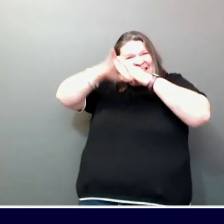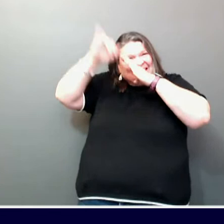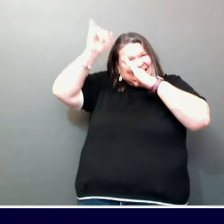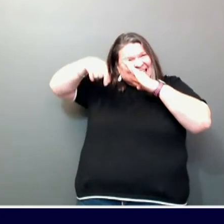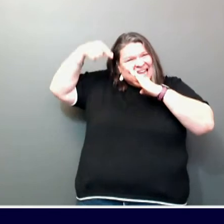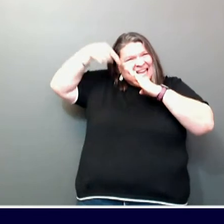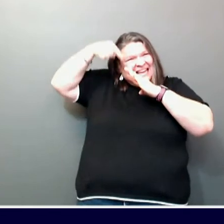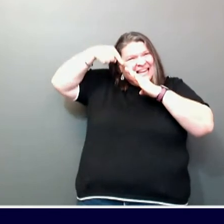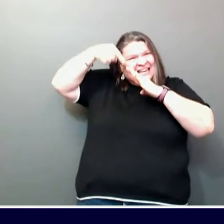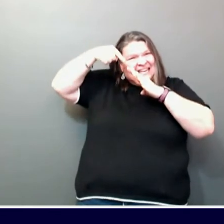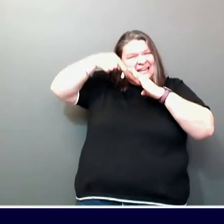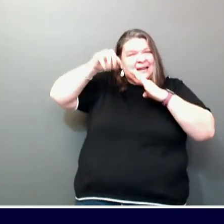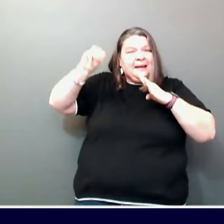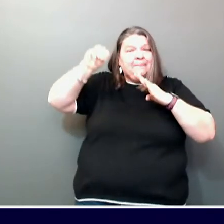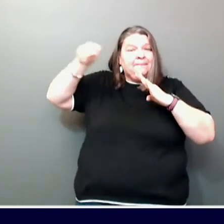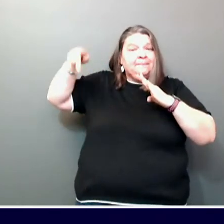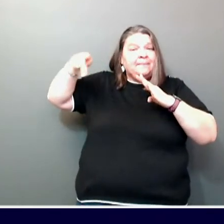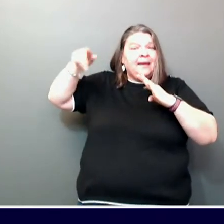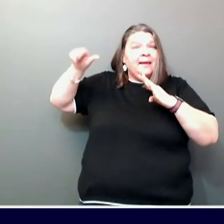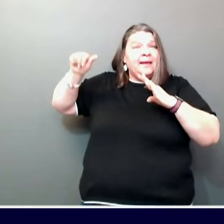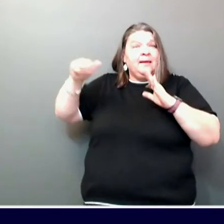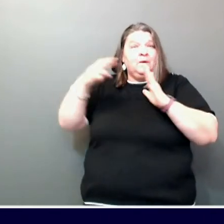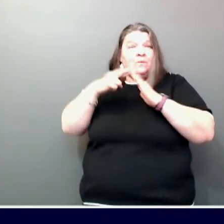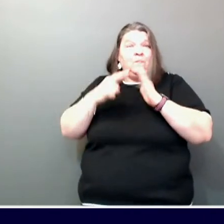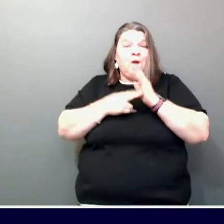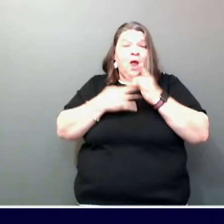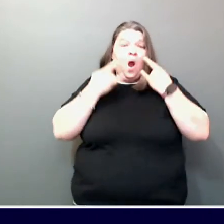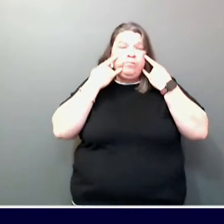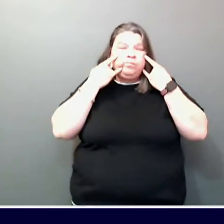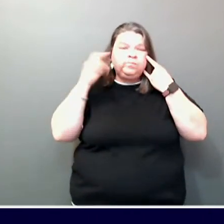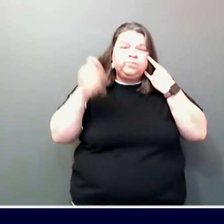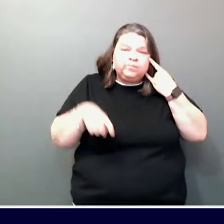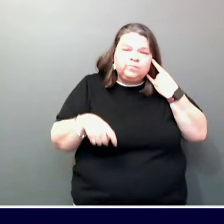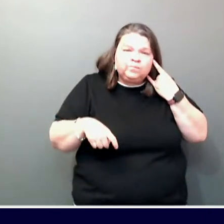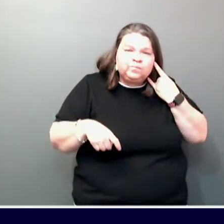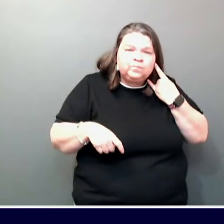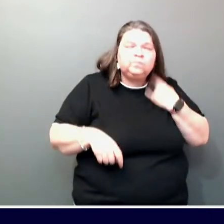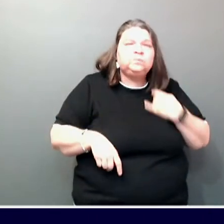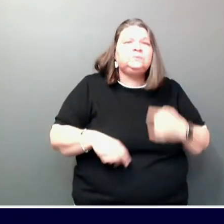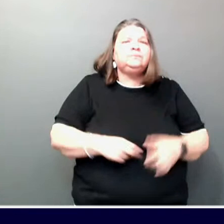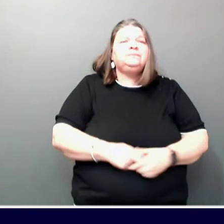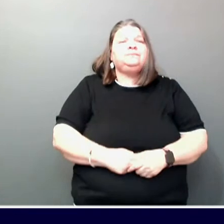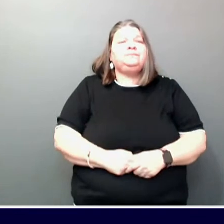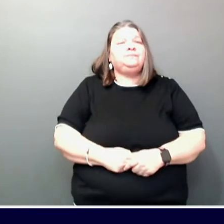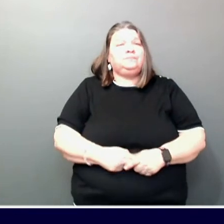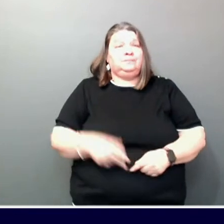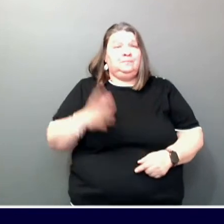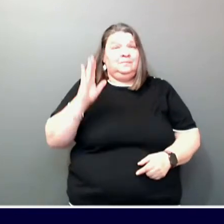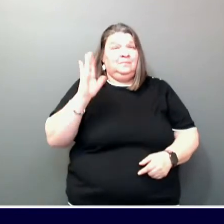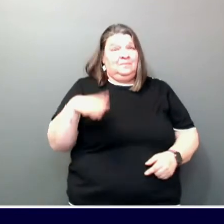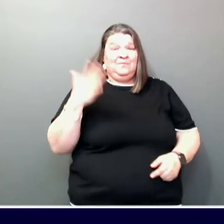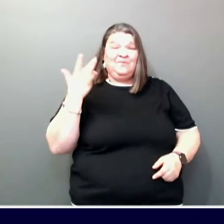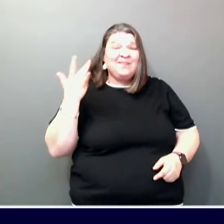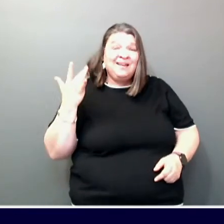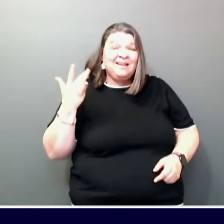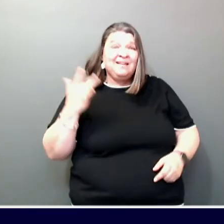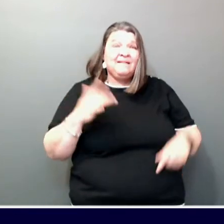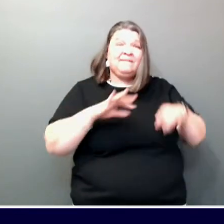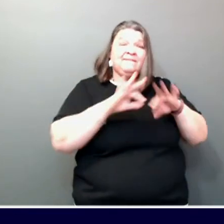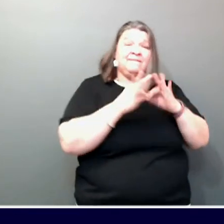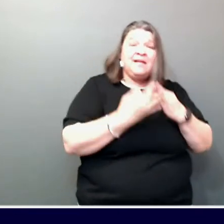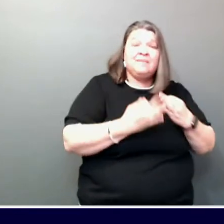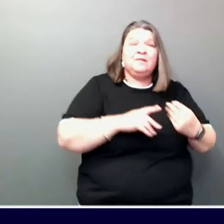wearing a mask, that's certainly a smart thing to do, particularly if you are in contact with family members who may be immune compromised, things of that